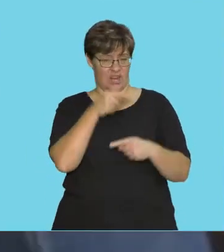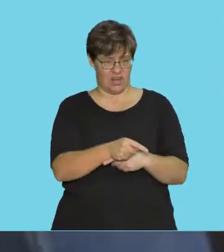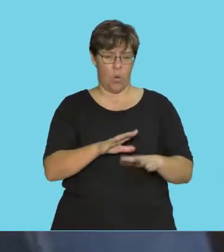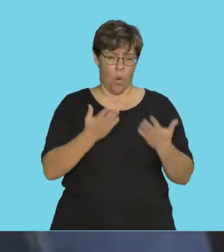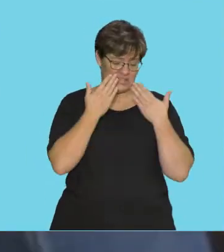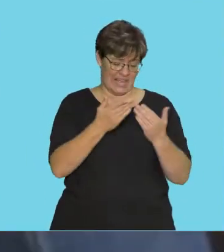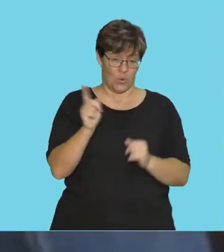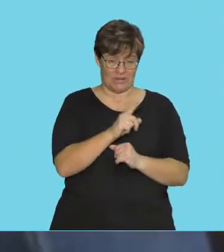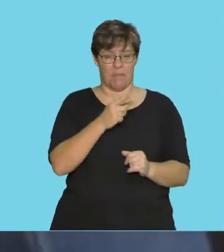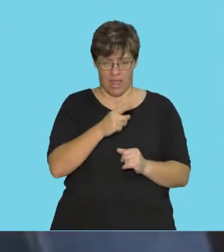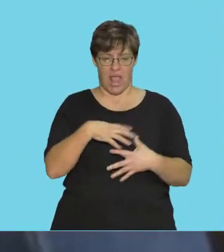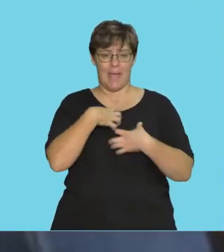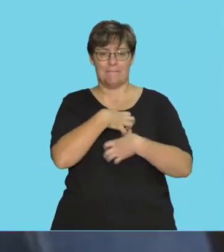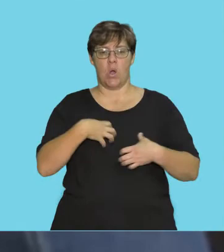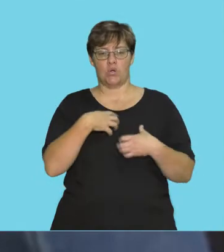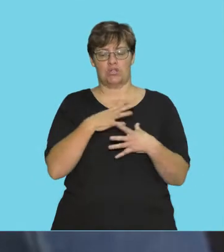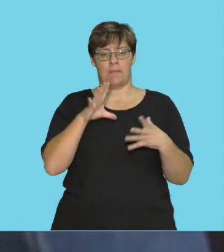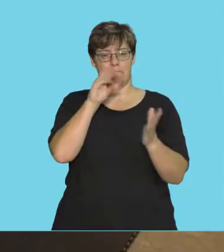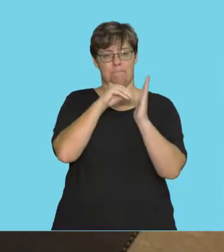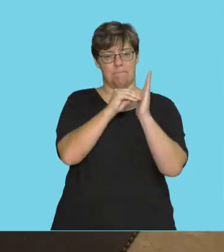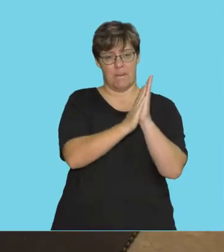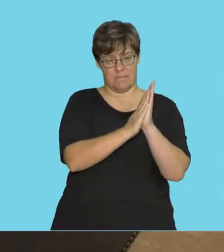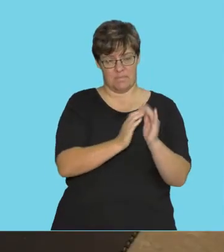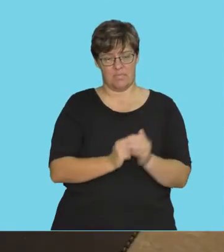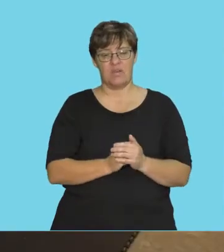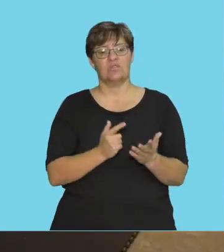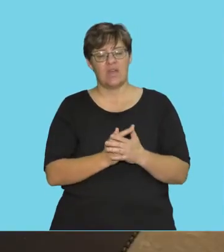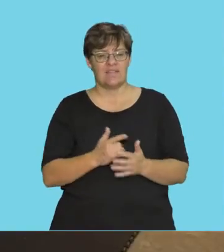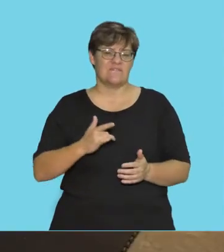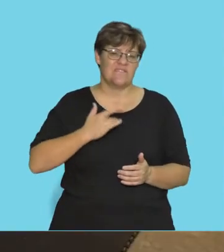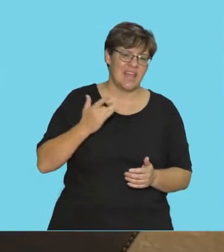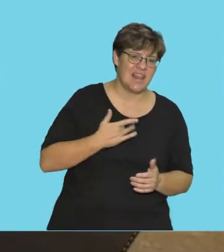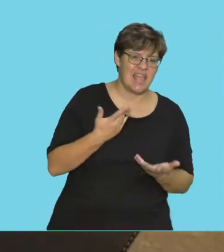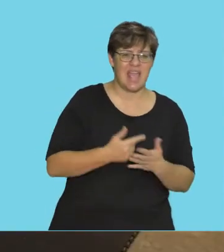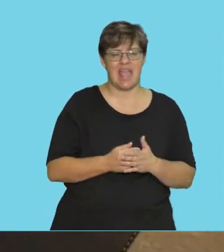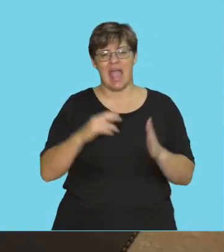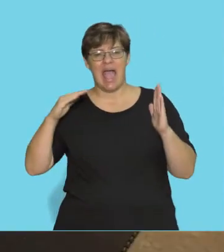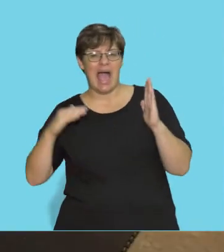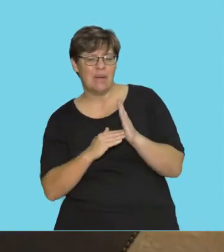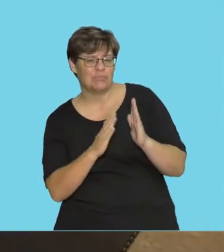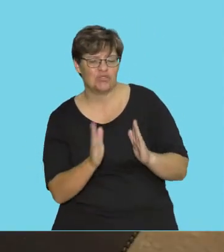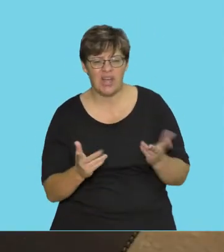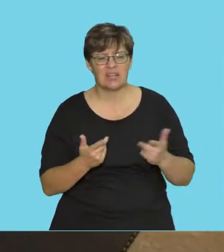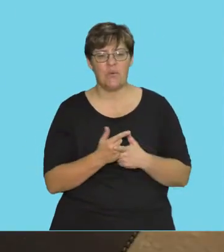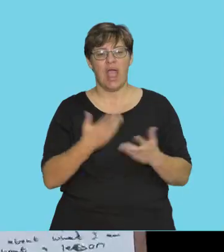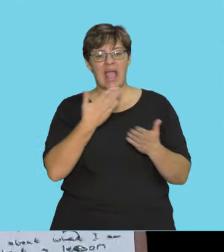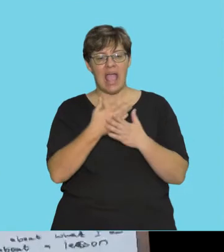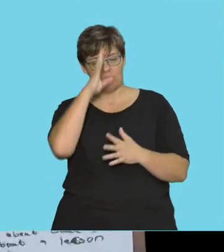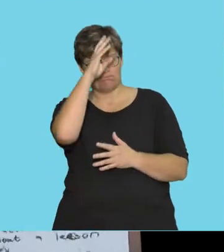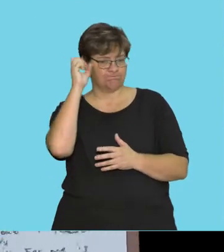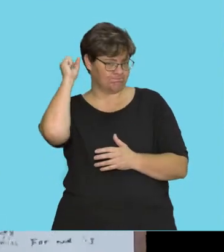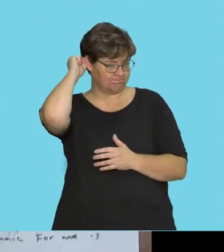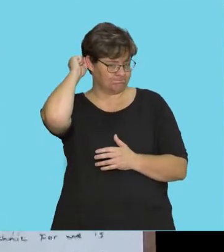or of what I'm studying. So here we're talking about the feelings of an abstract way so that I can be able